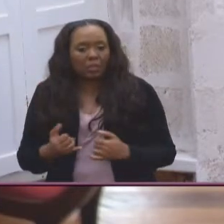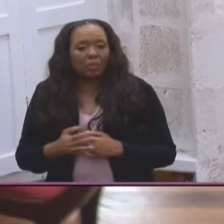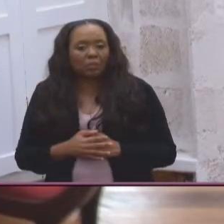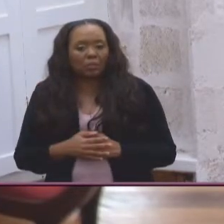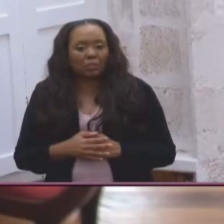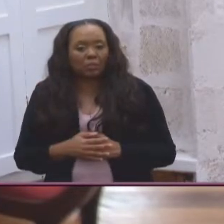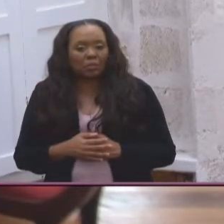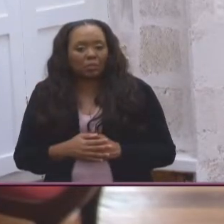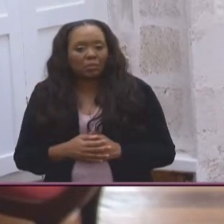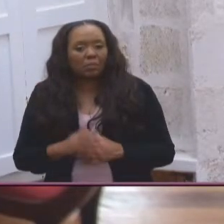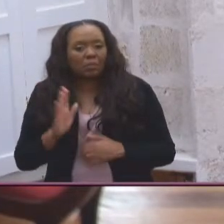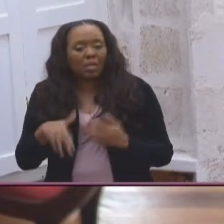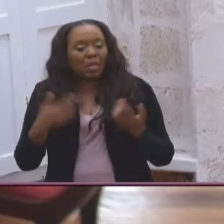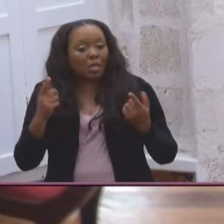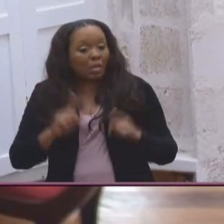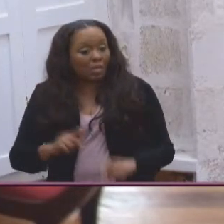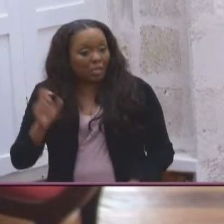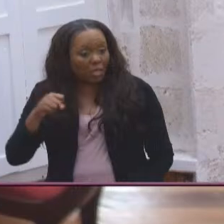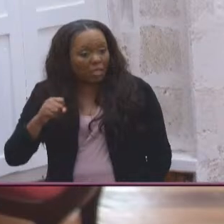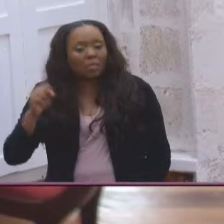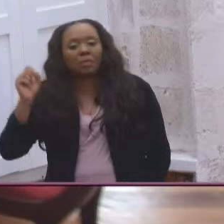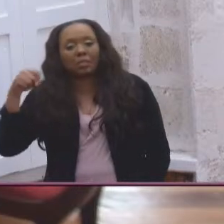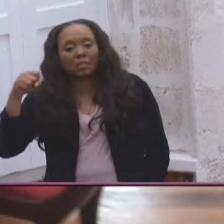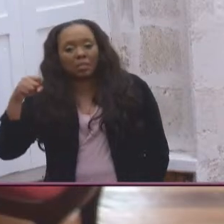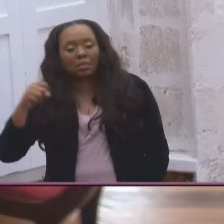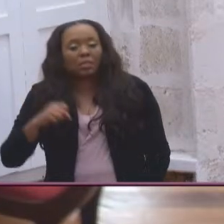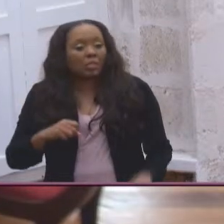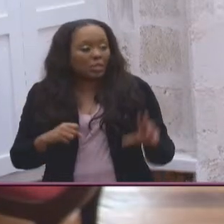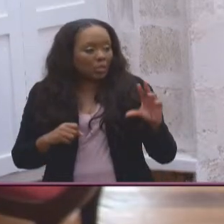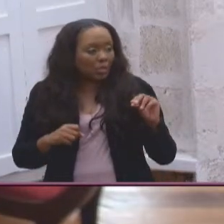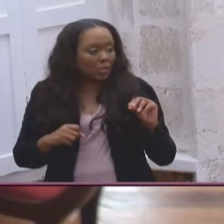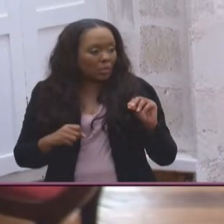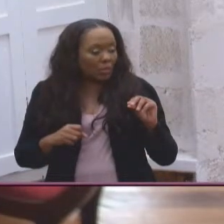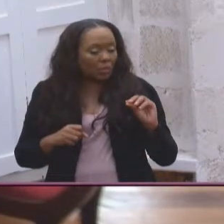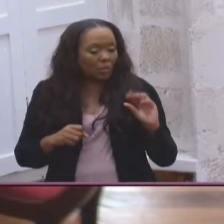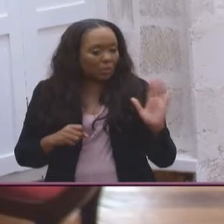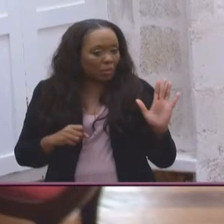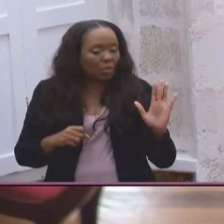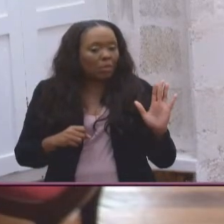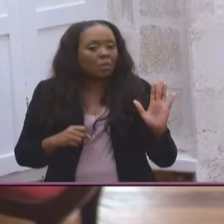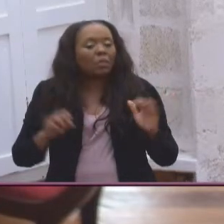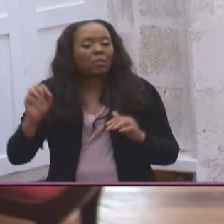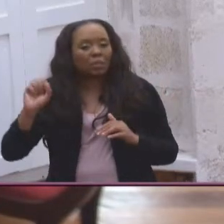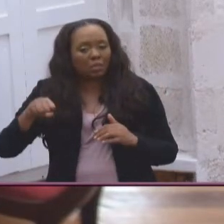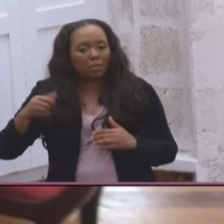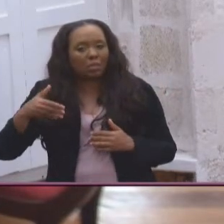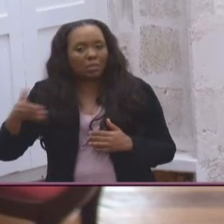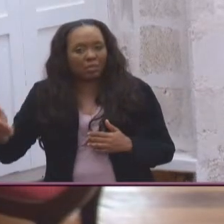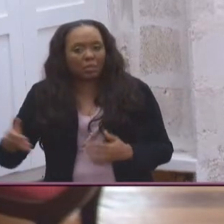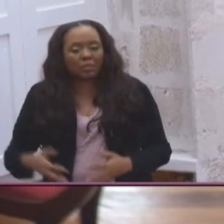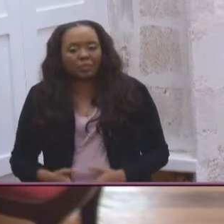those honourable senators in favour please say aye? Aye. Those against please say no. Methinks the ayes have it.